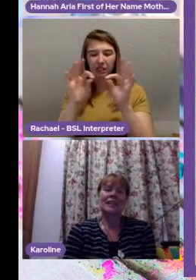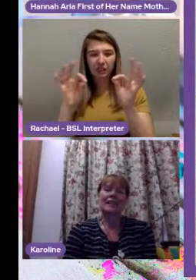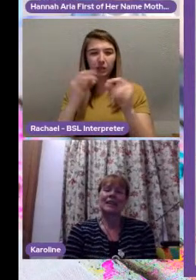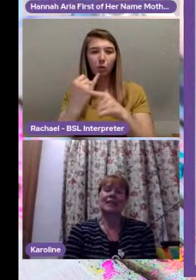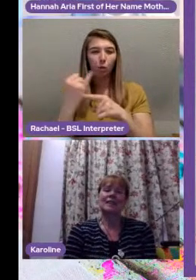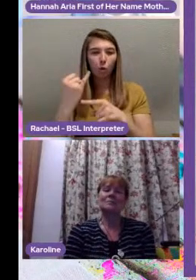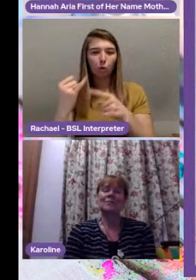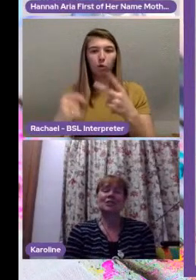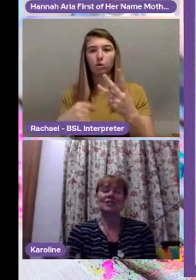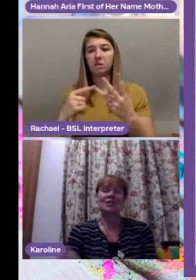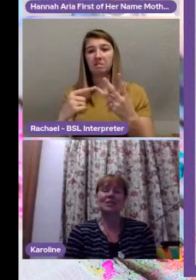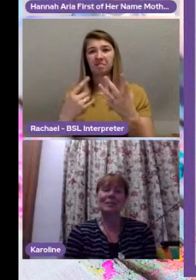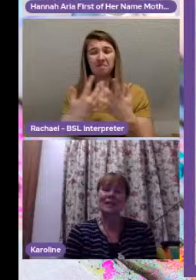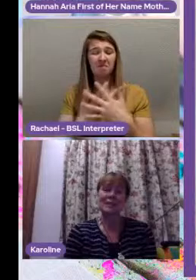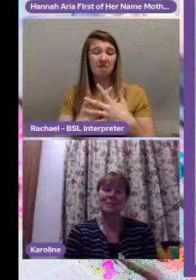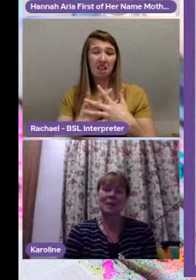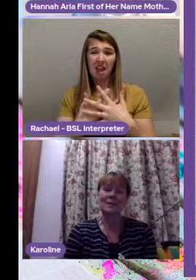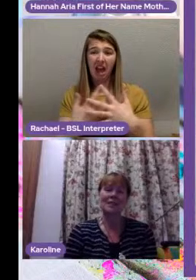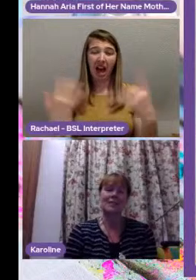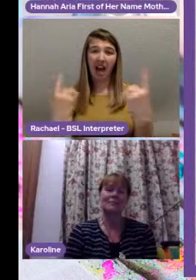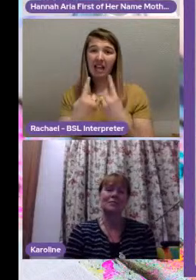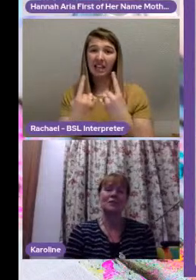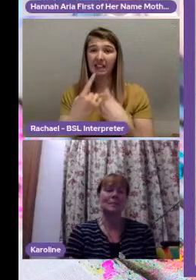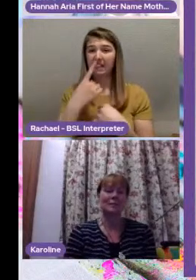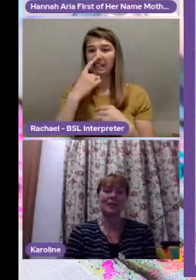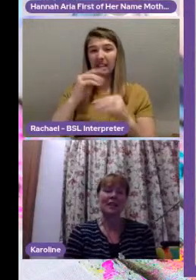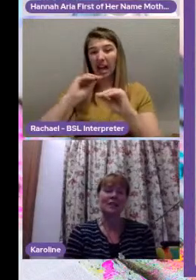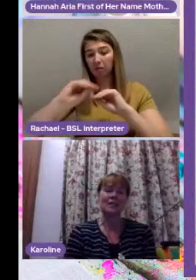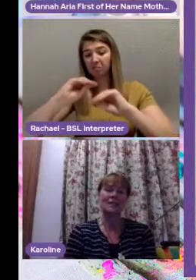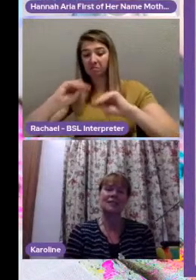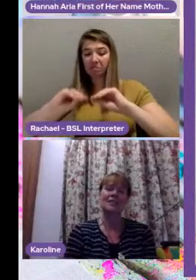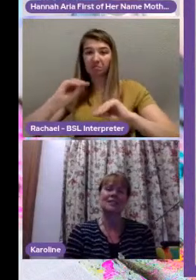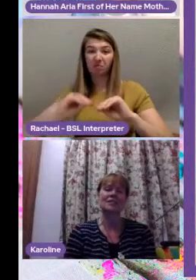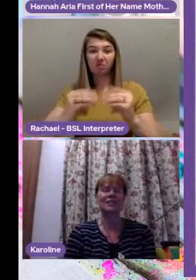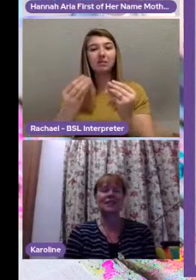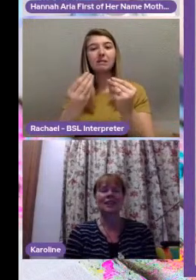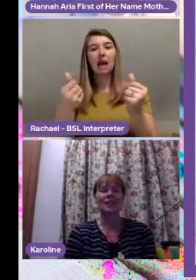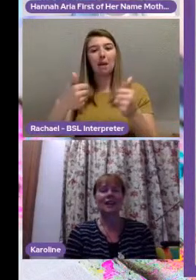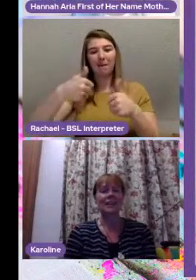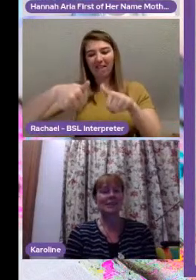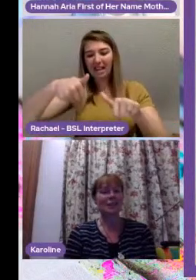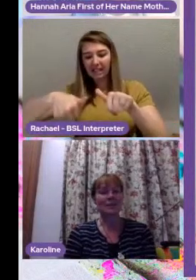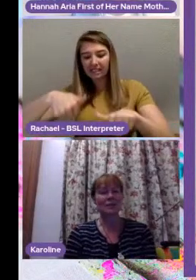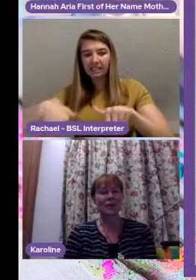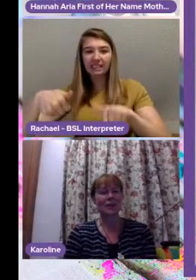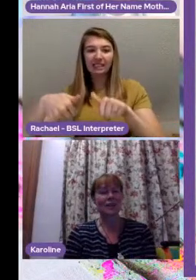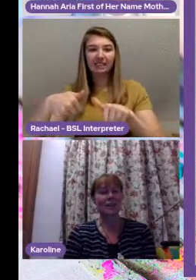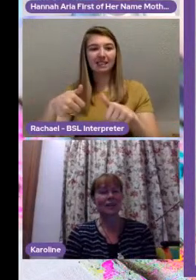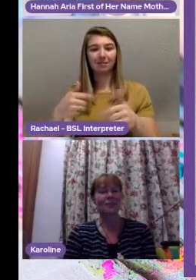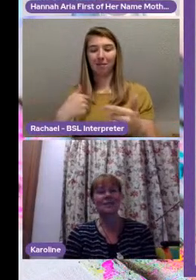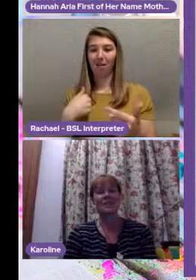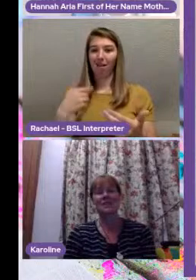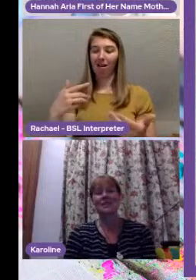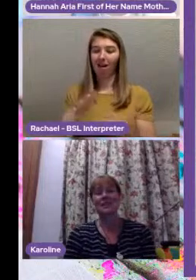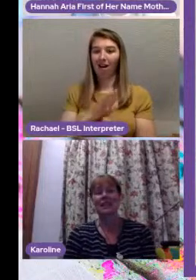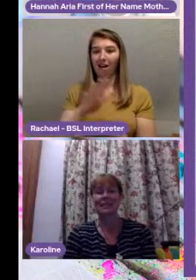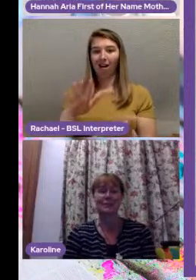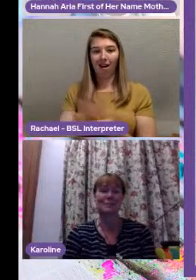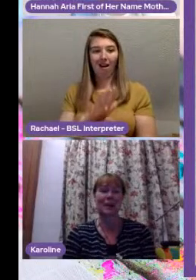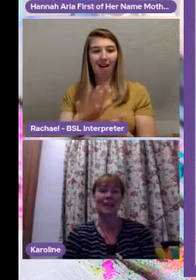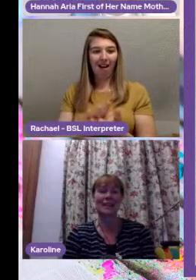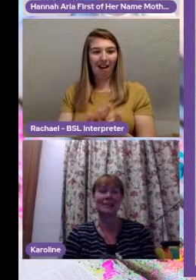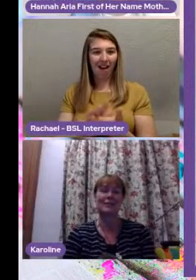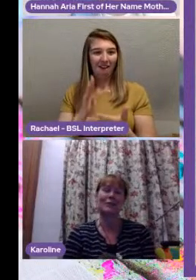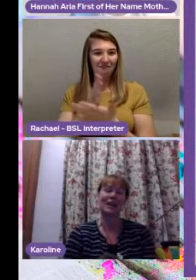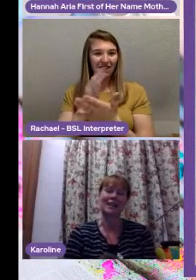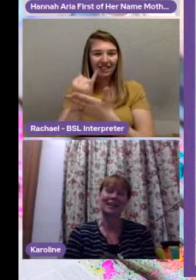anything really, just to make some marks and use my fingers and just, I had so much fun. I got so dirty, I